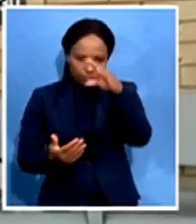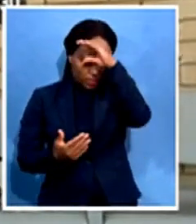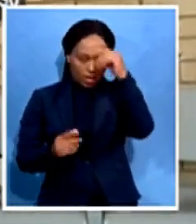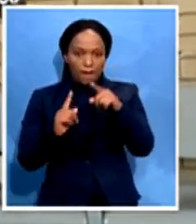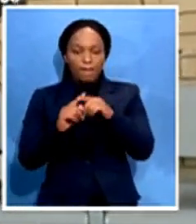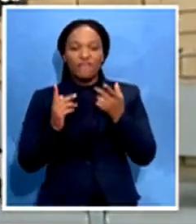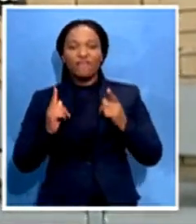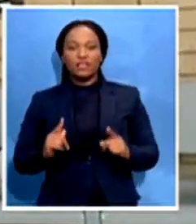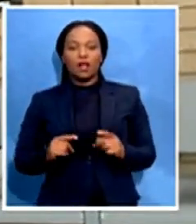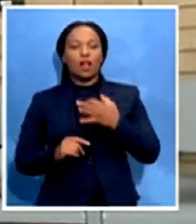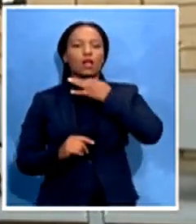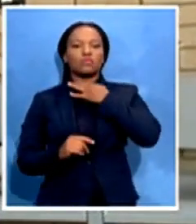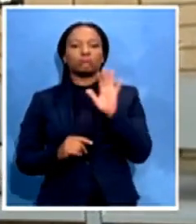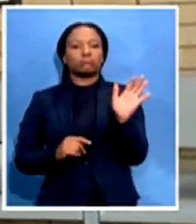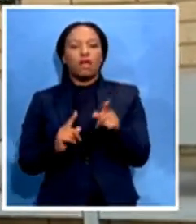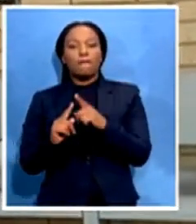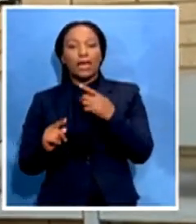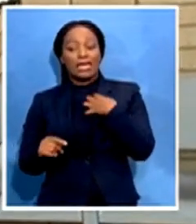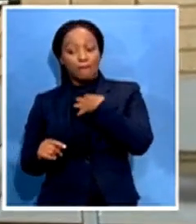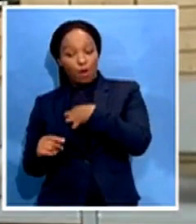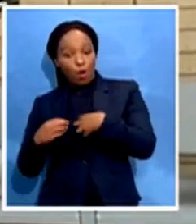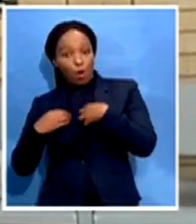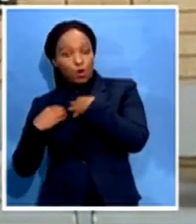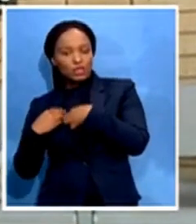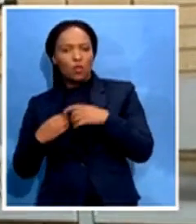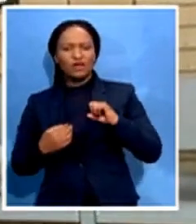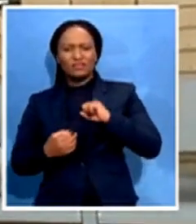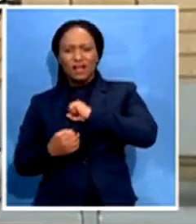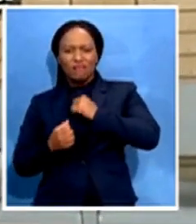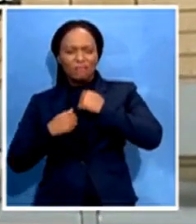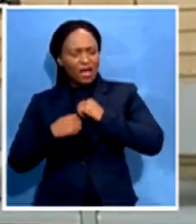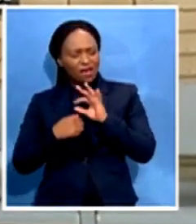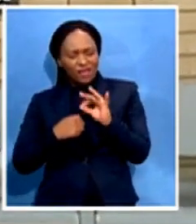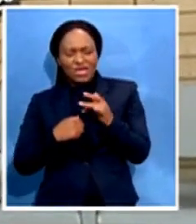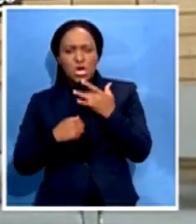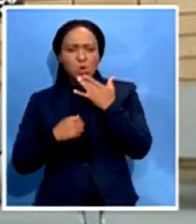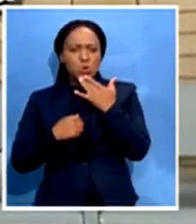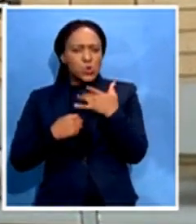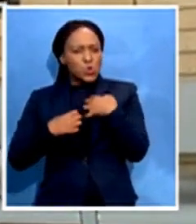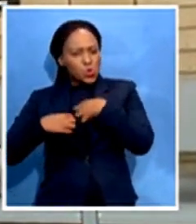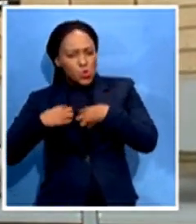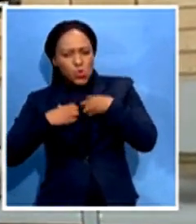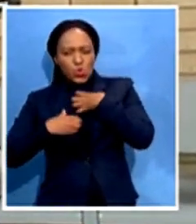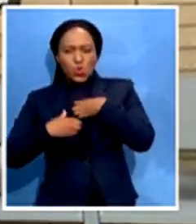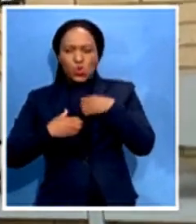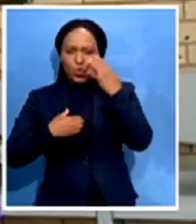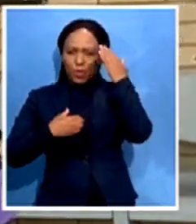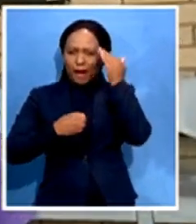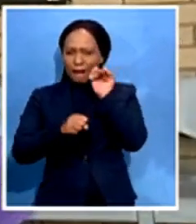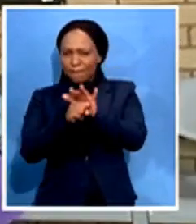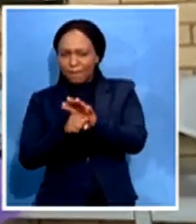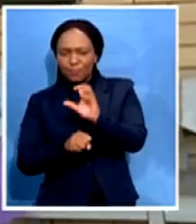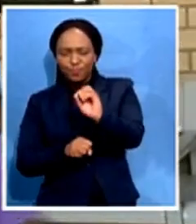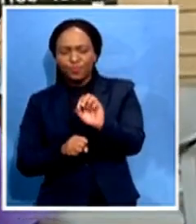that my staff were carrying every day. I think that's an underdiagnosed risk that we don't put enough emphasis on. But I